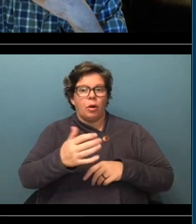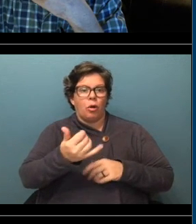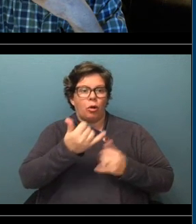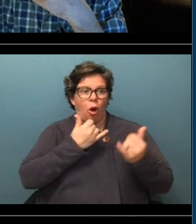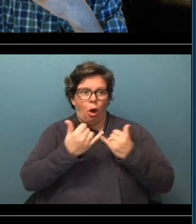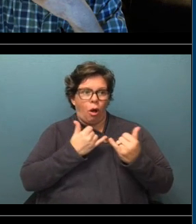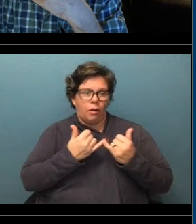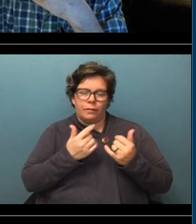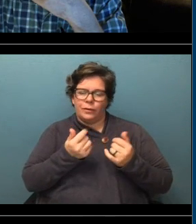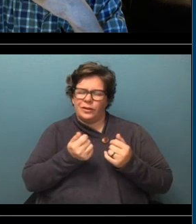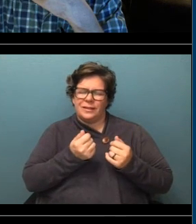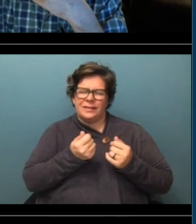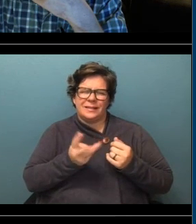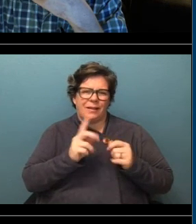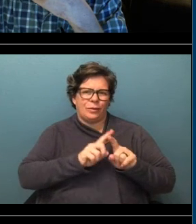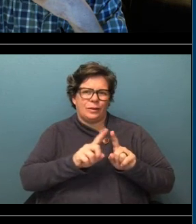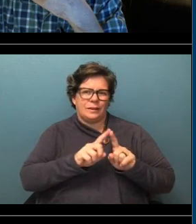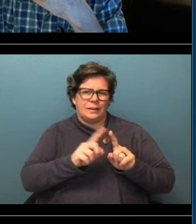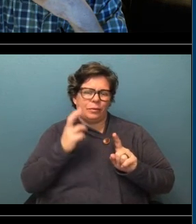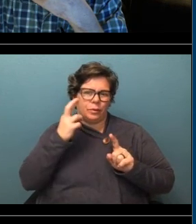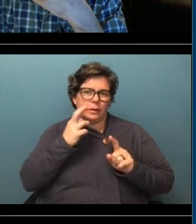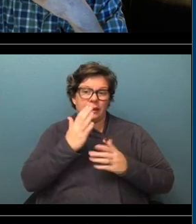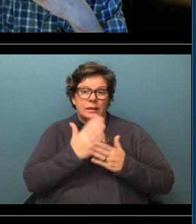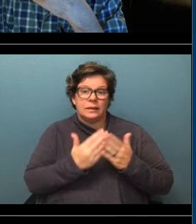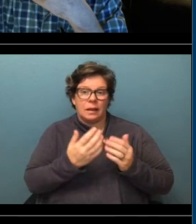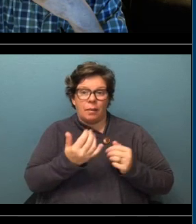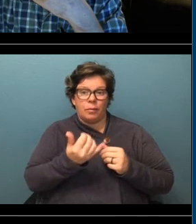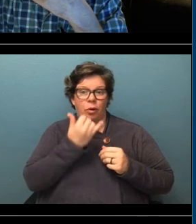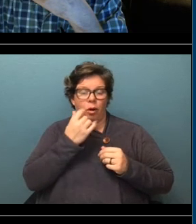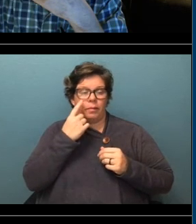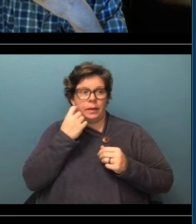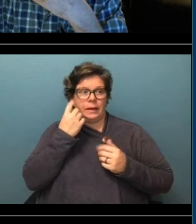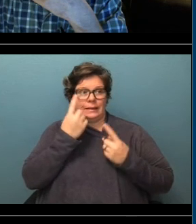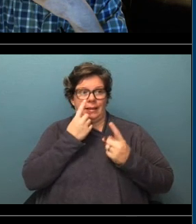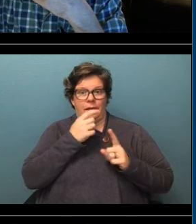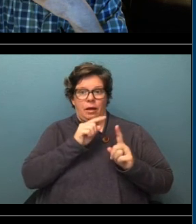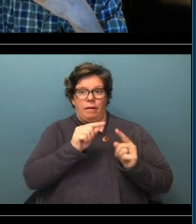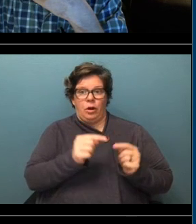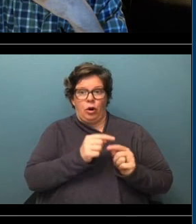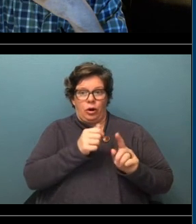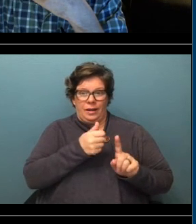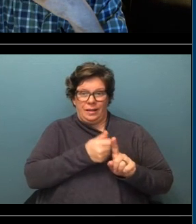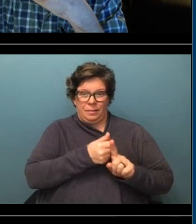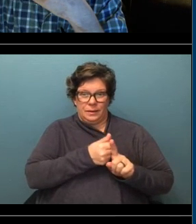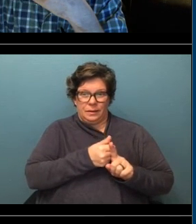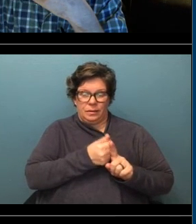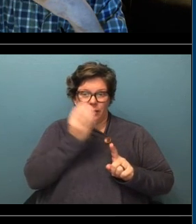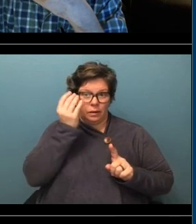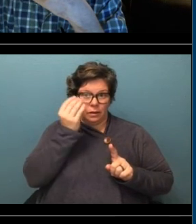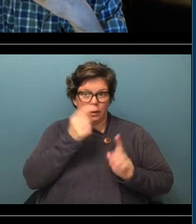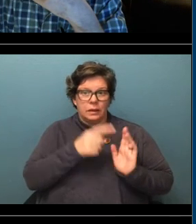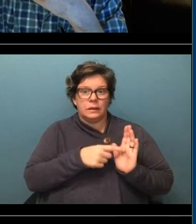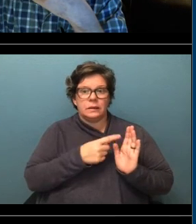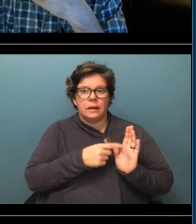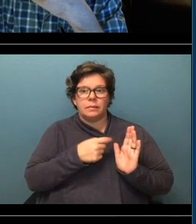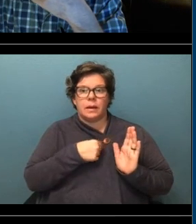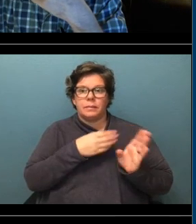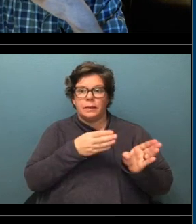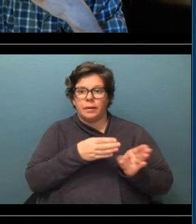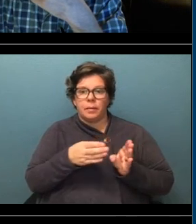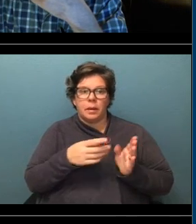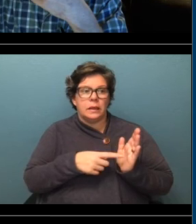of reasons. Many call because they are feeling suicidal. Within that, sometimes they have a plan,